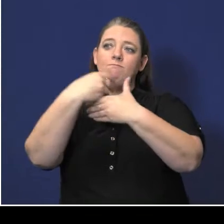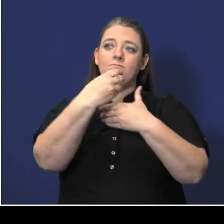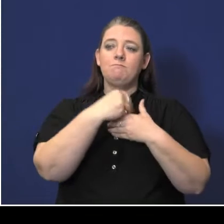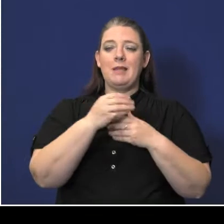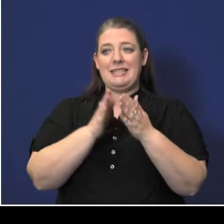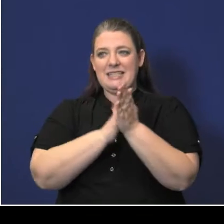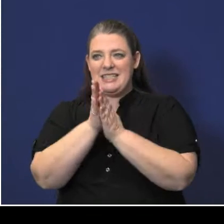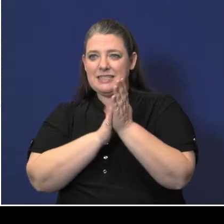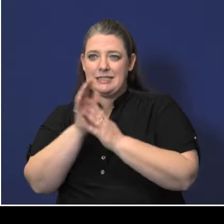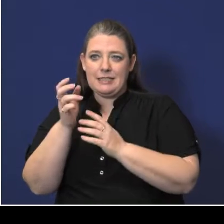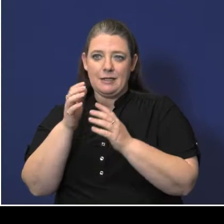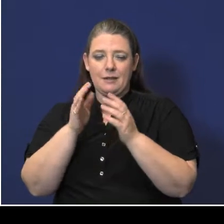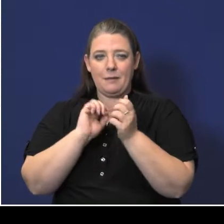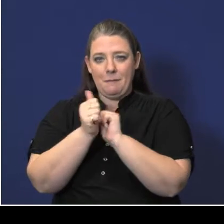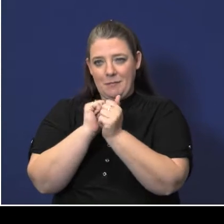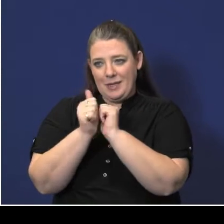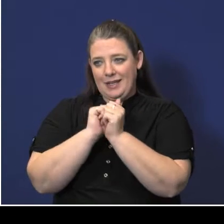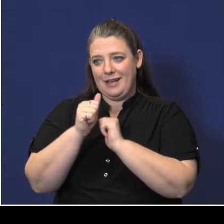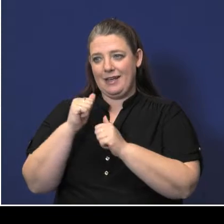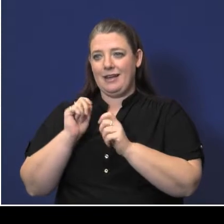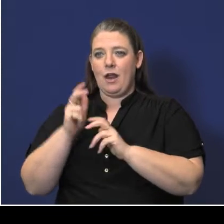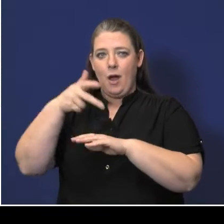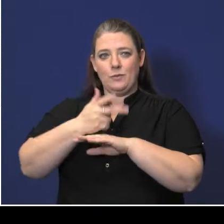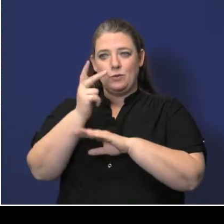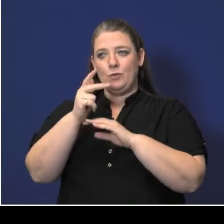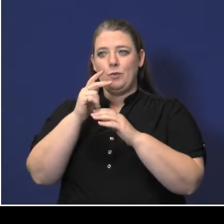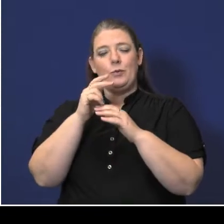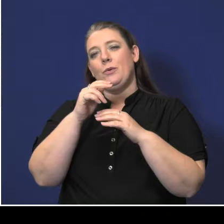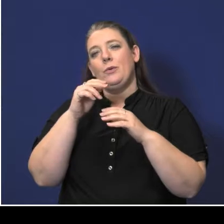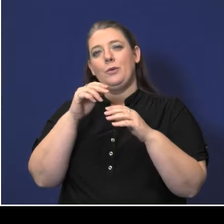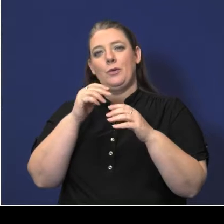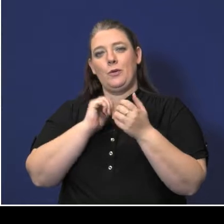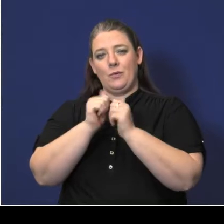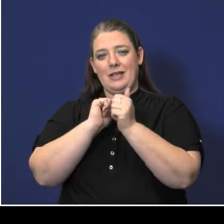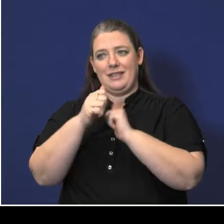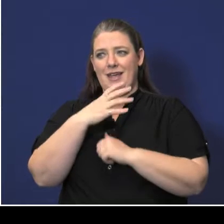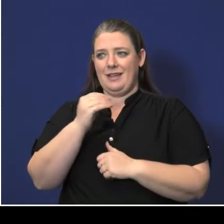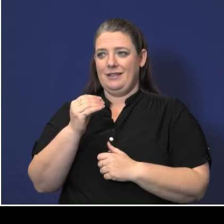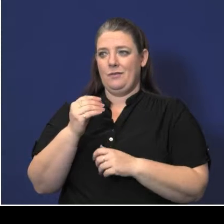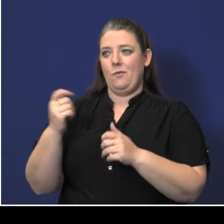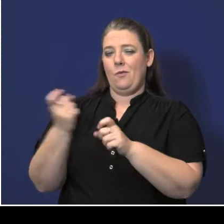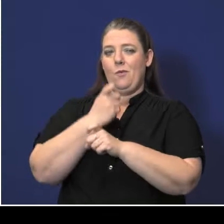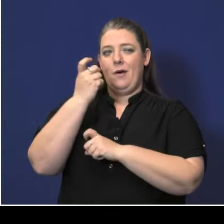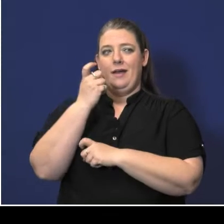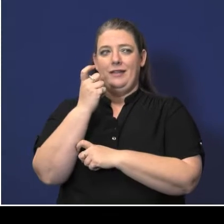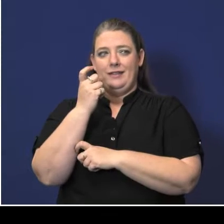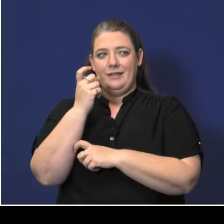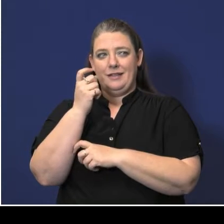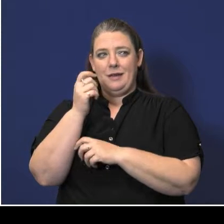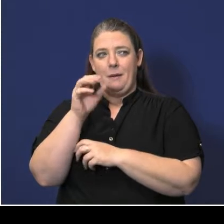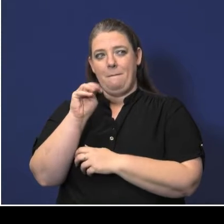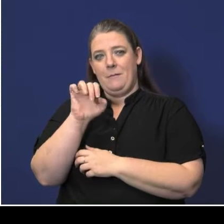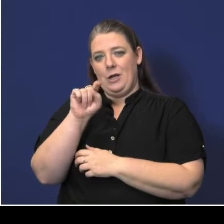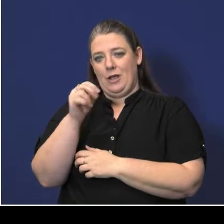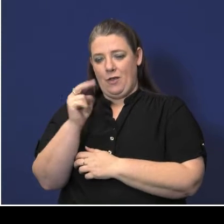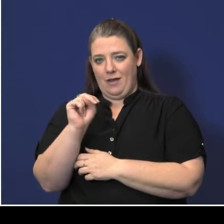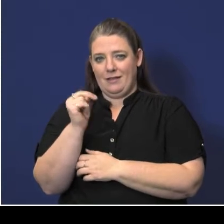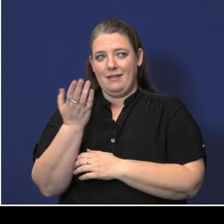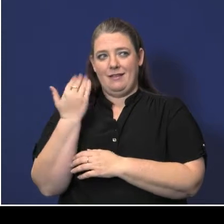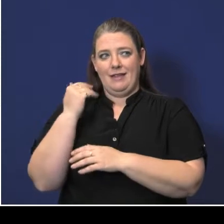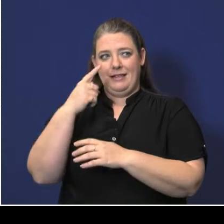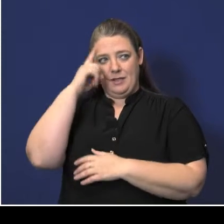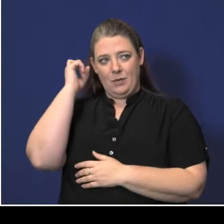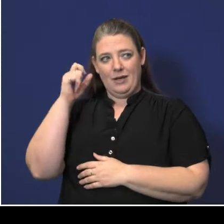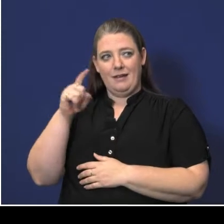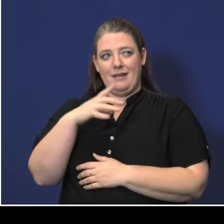in obstacle course races and ran his first trail marathon last December. He also enjoys woodworking, as his